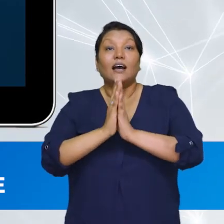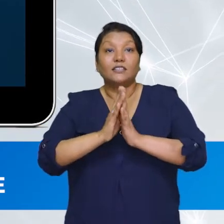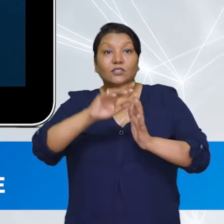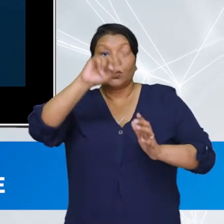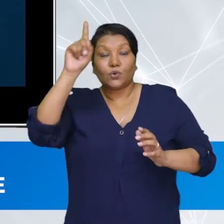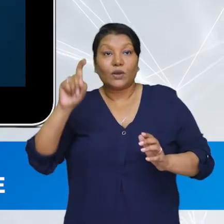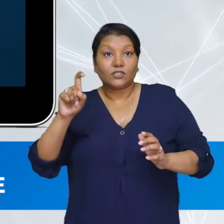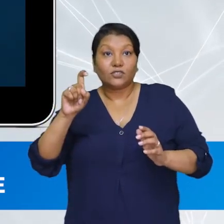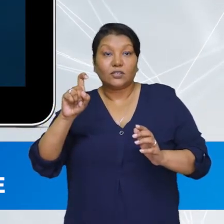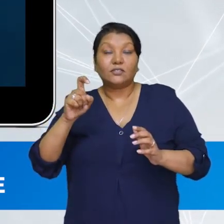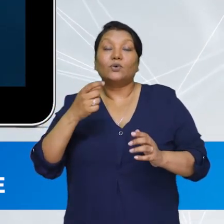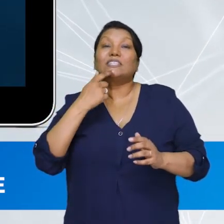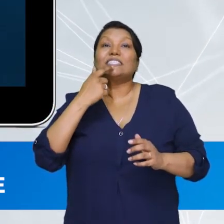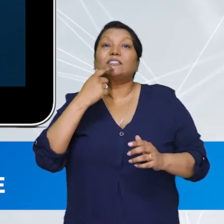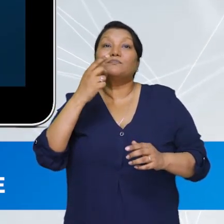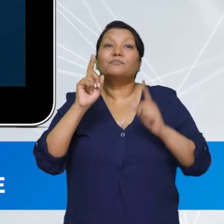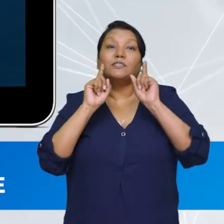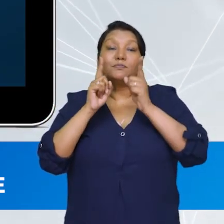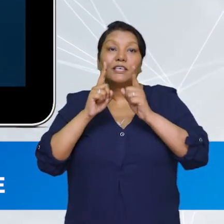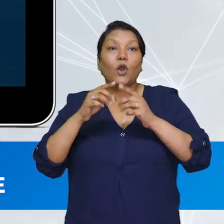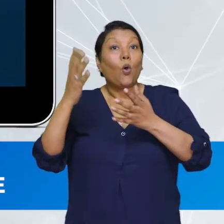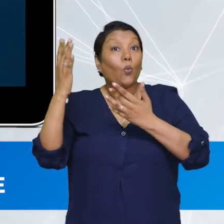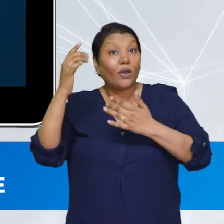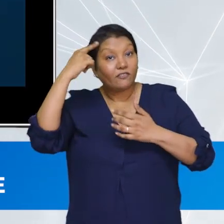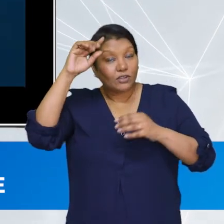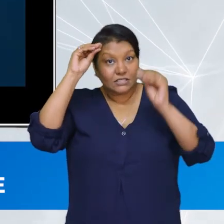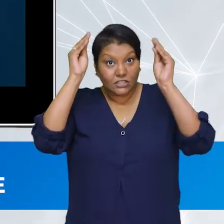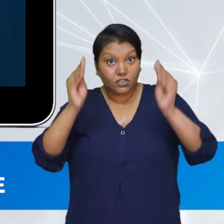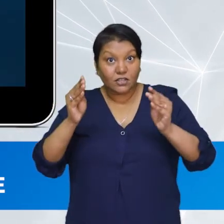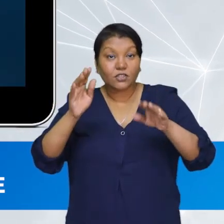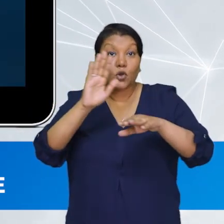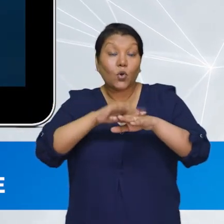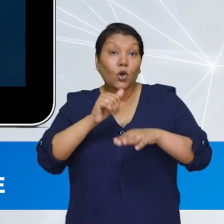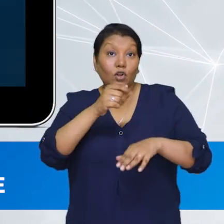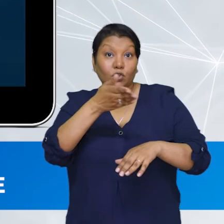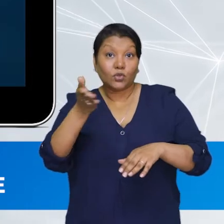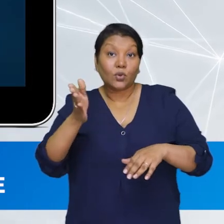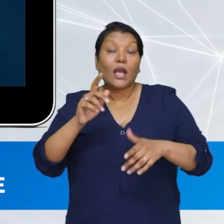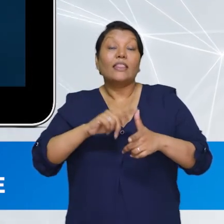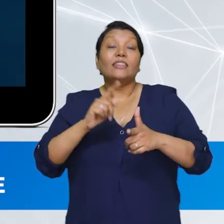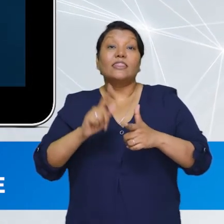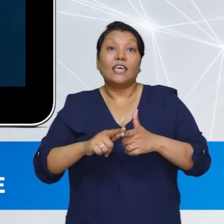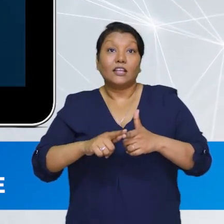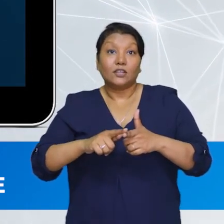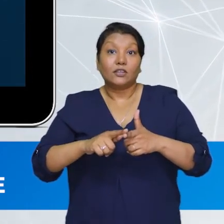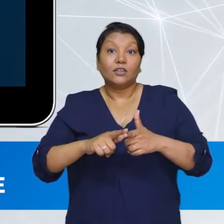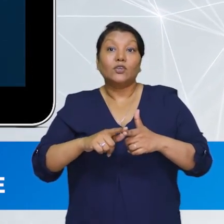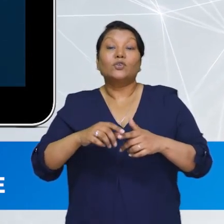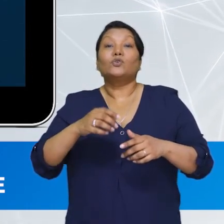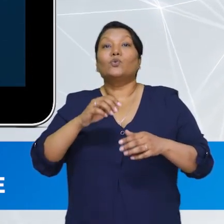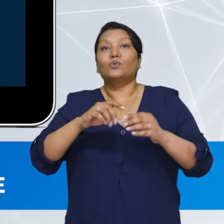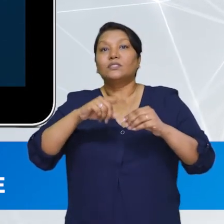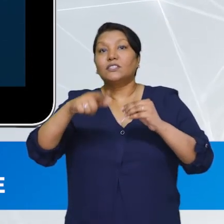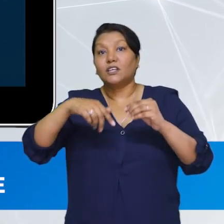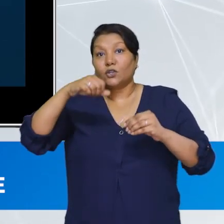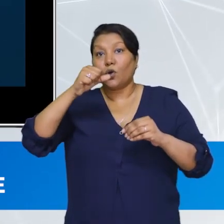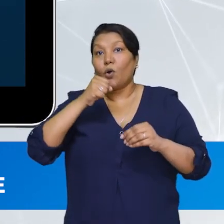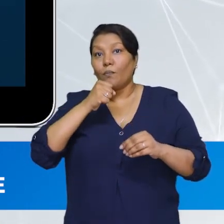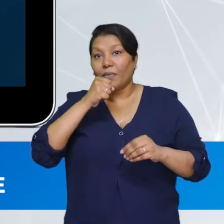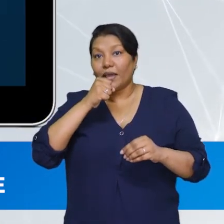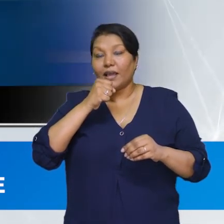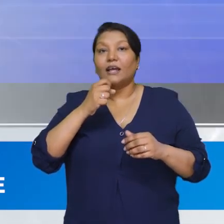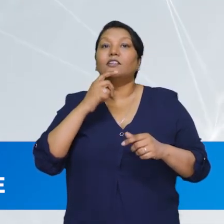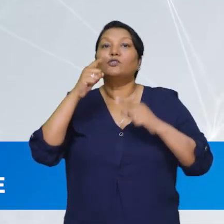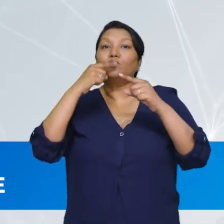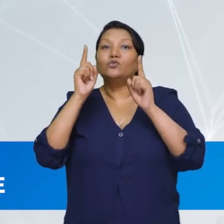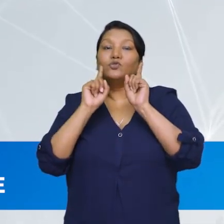feature to indicate you have a question or contribution. Wait until the teacher acknowledges before you unmute your